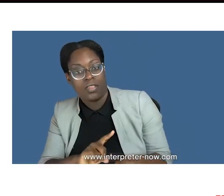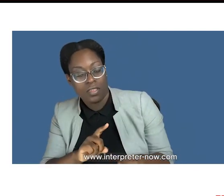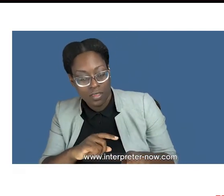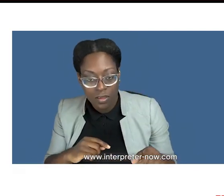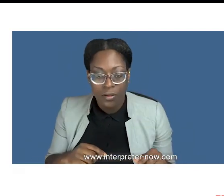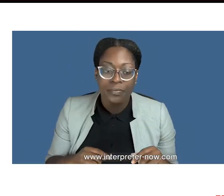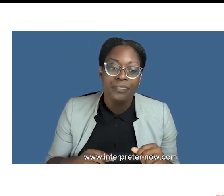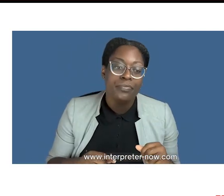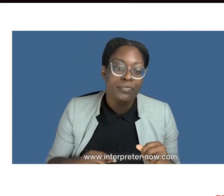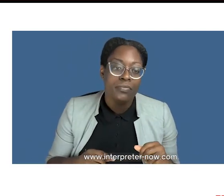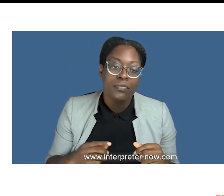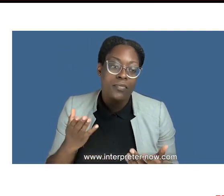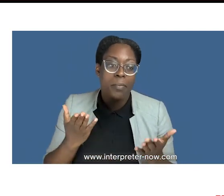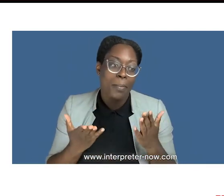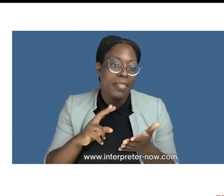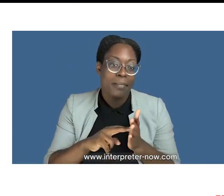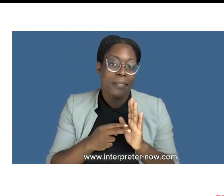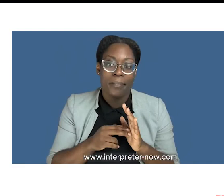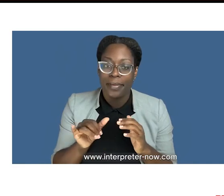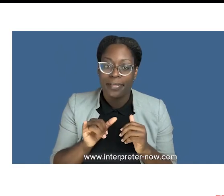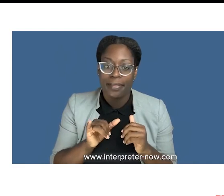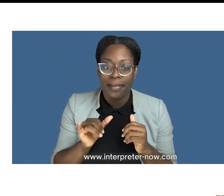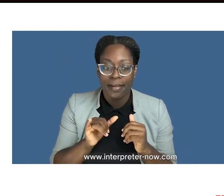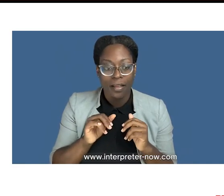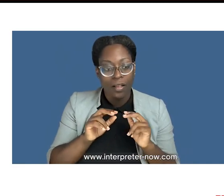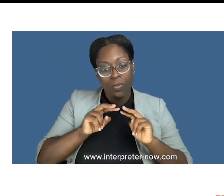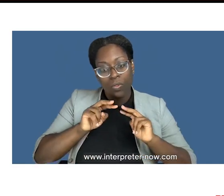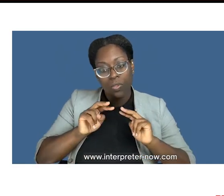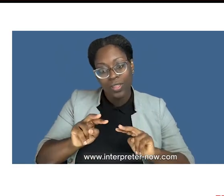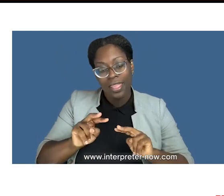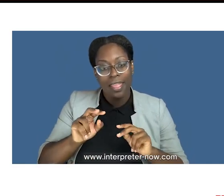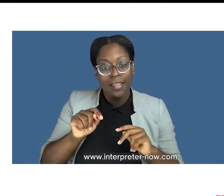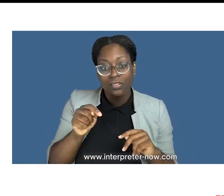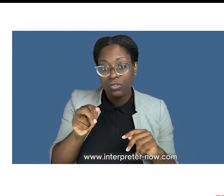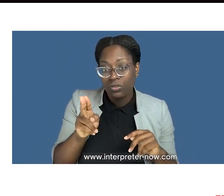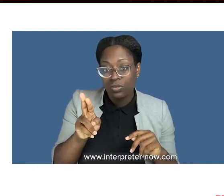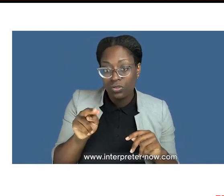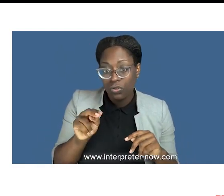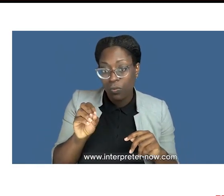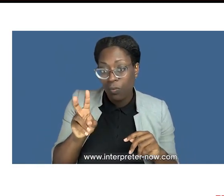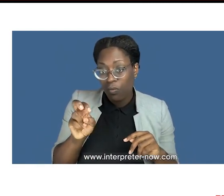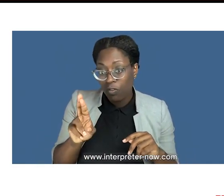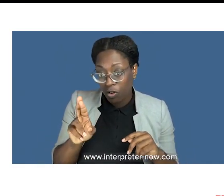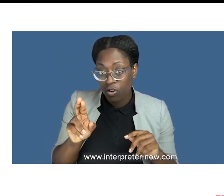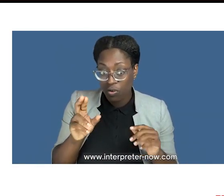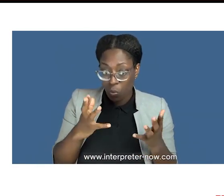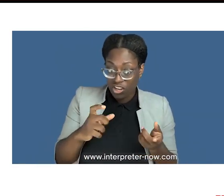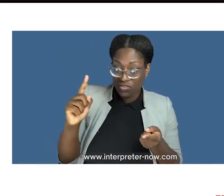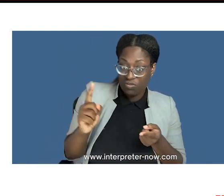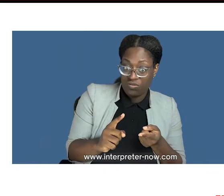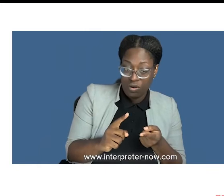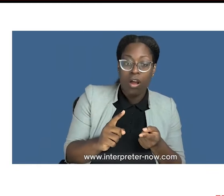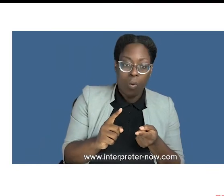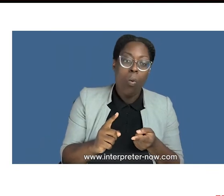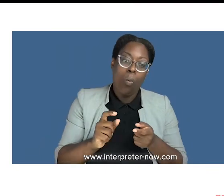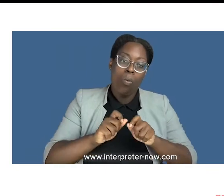identities, or that is decreasing your turnover, or there are lots of different ways that you can. I would